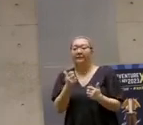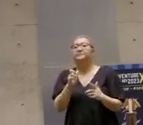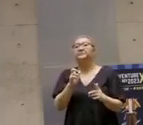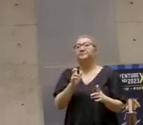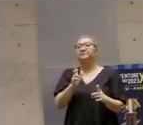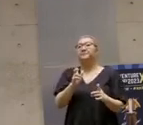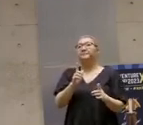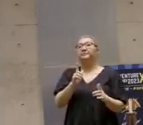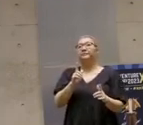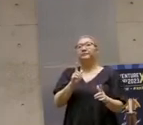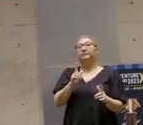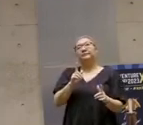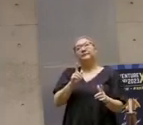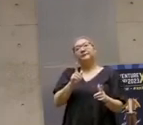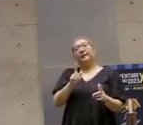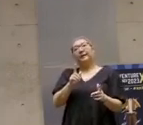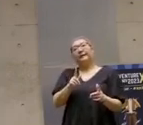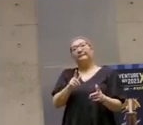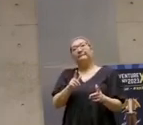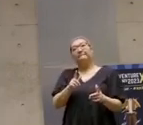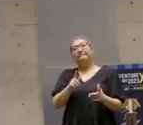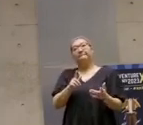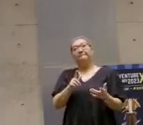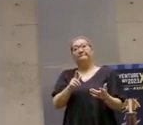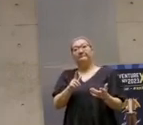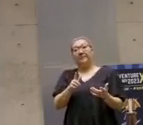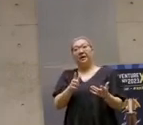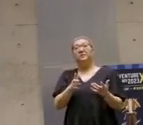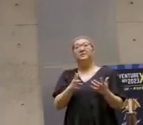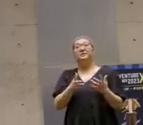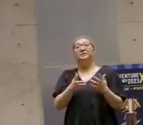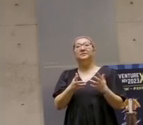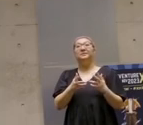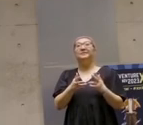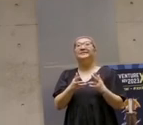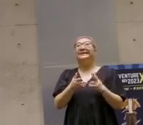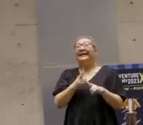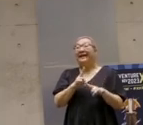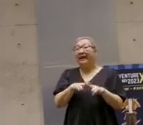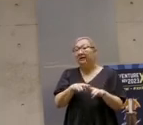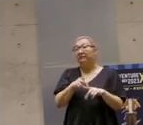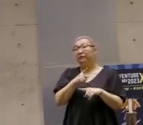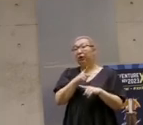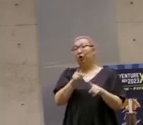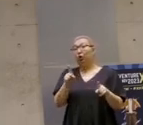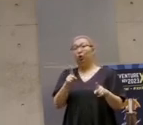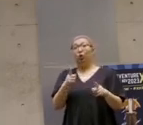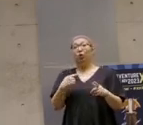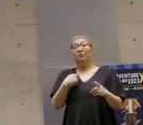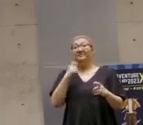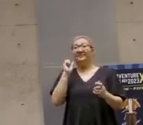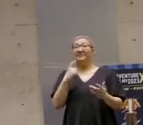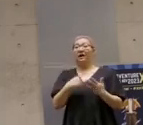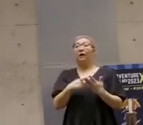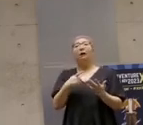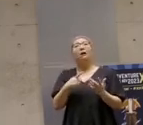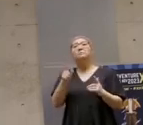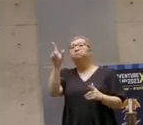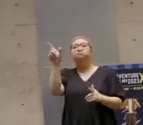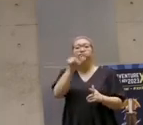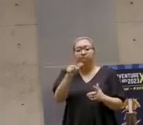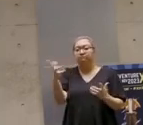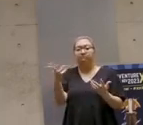and you look for a manual hint, you failed. And you feel like a failure, because ultimately, what you want to do is you want